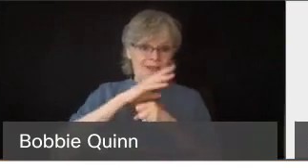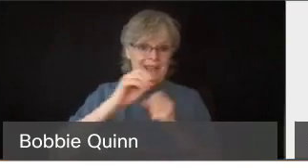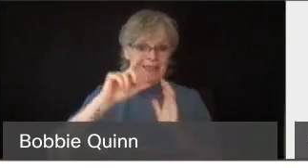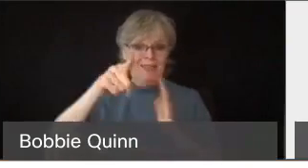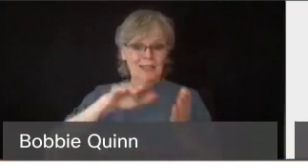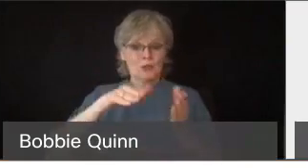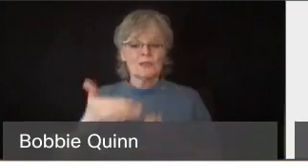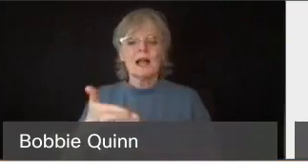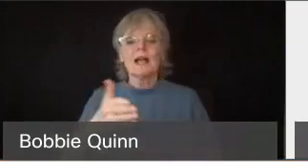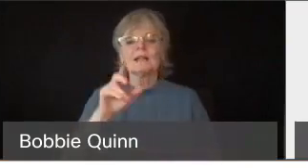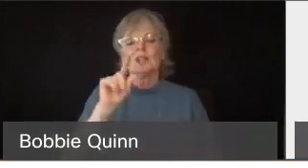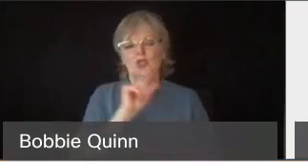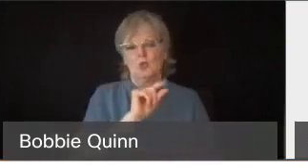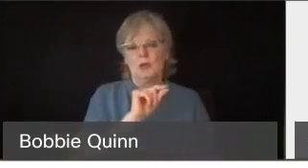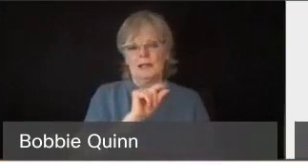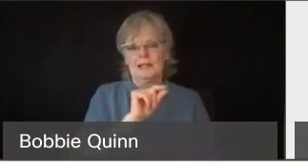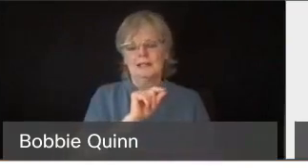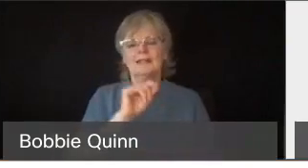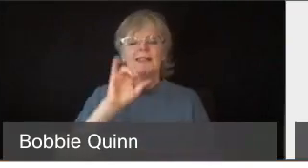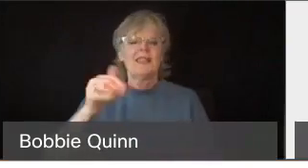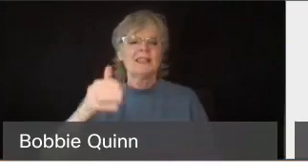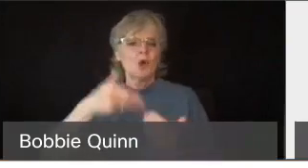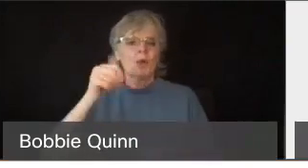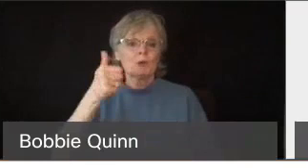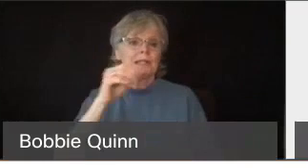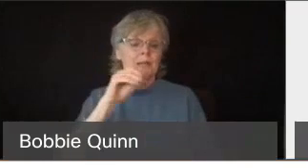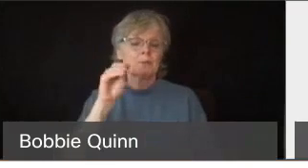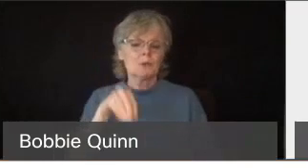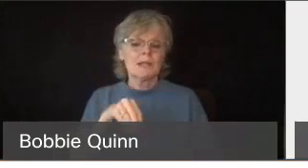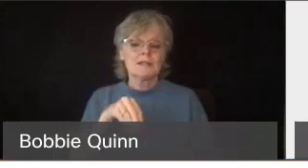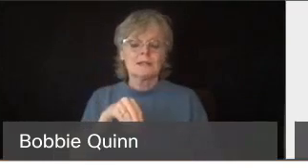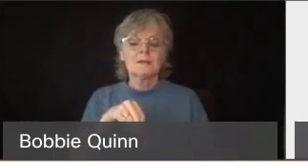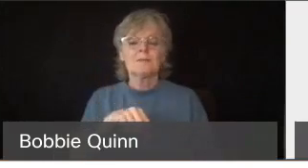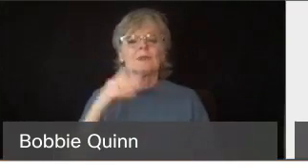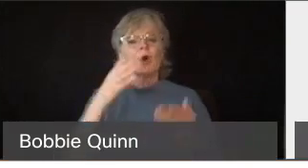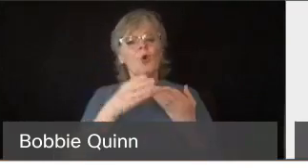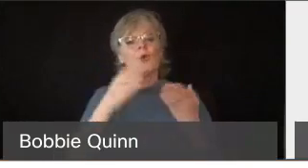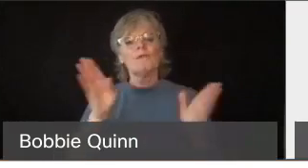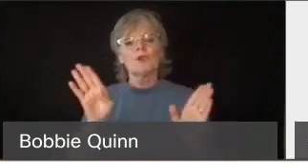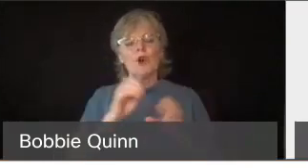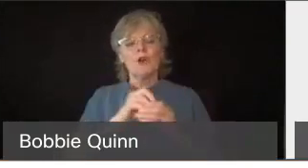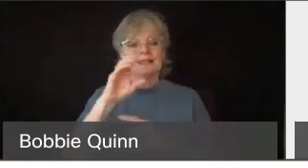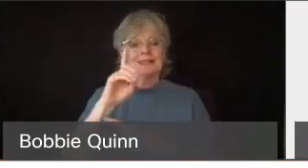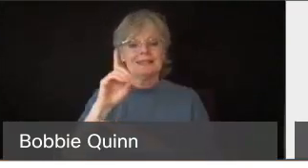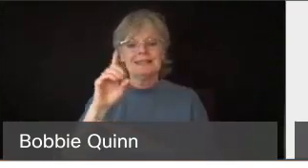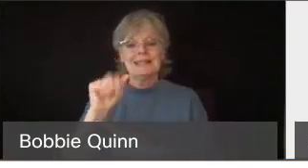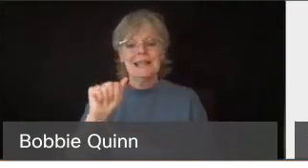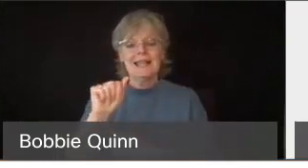there have been 20, which represents almost 10%. So overall in DDA, the